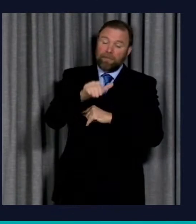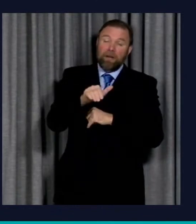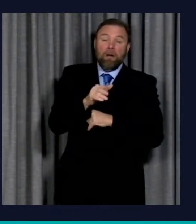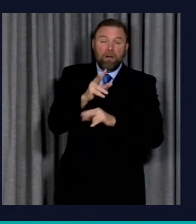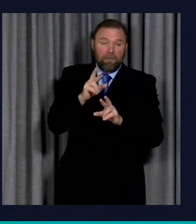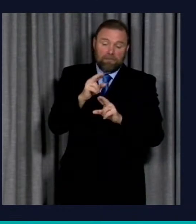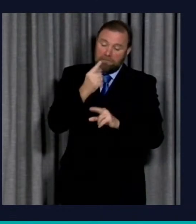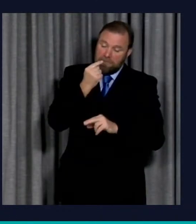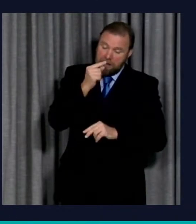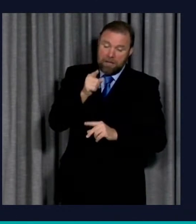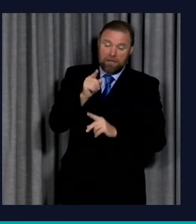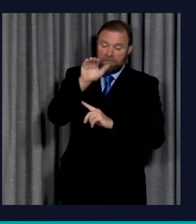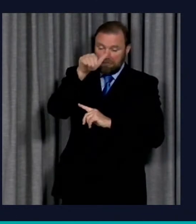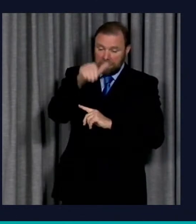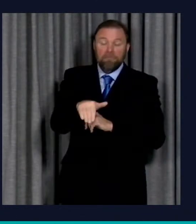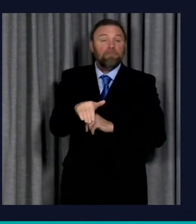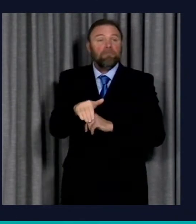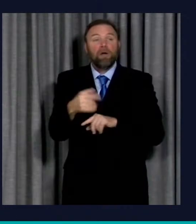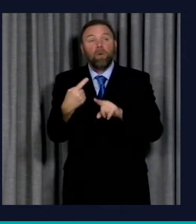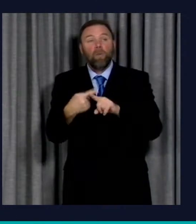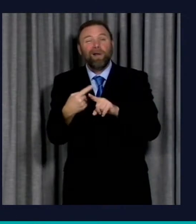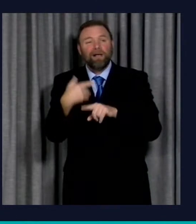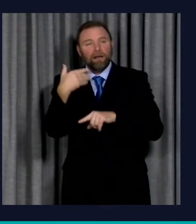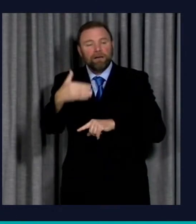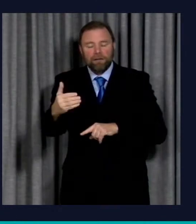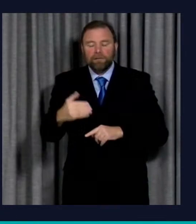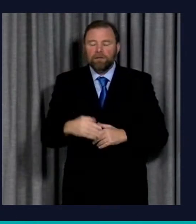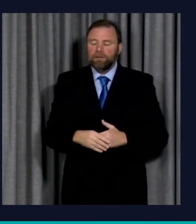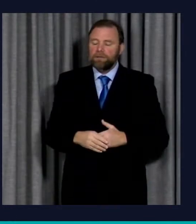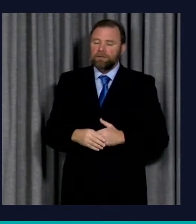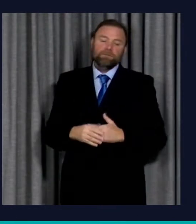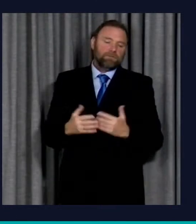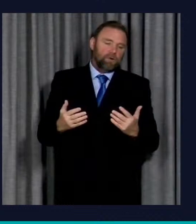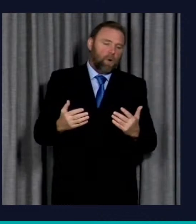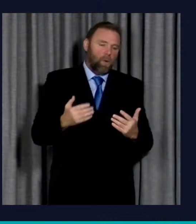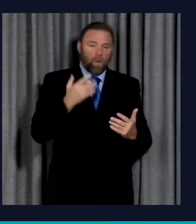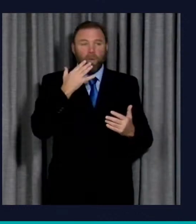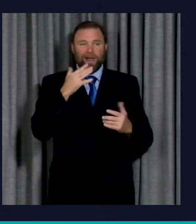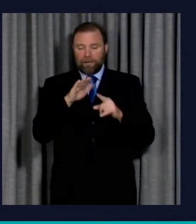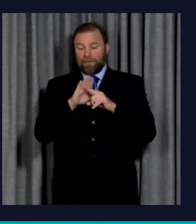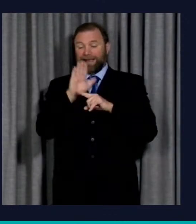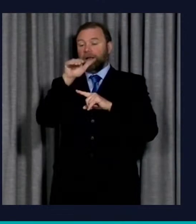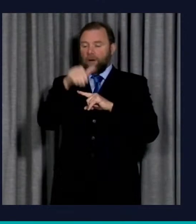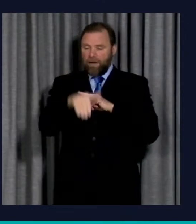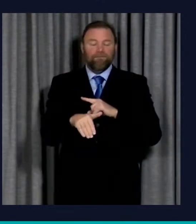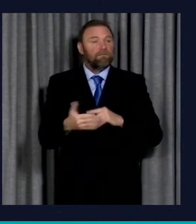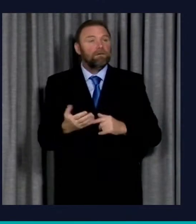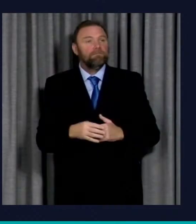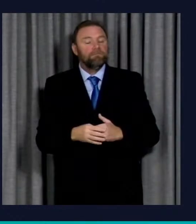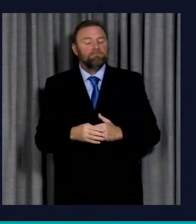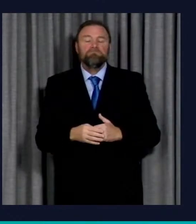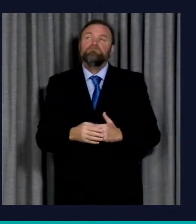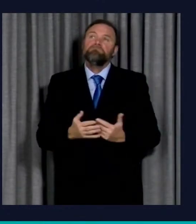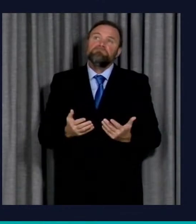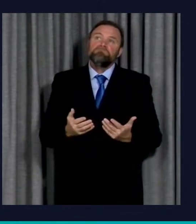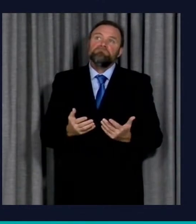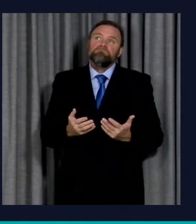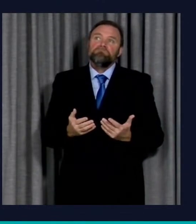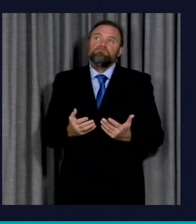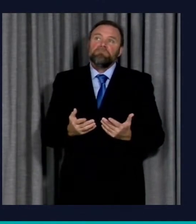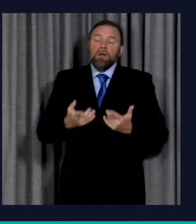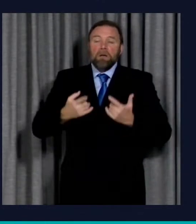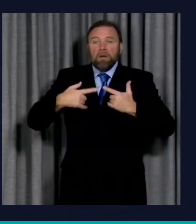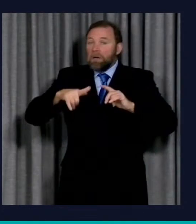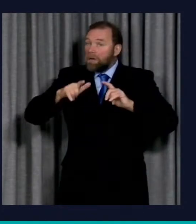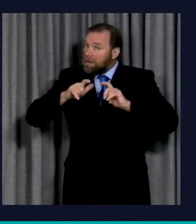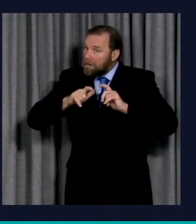may reduce relatively rapidly once the peak has been passed. We will continue, of course, to